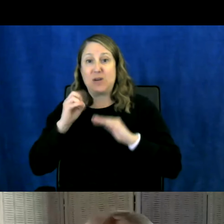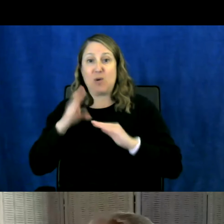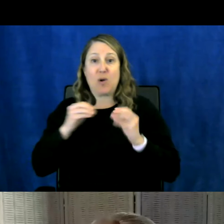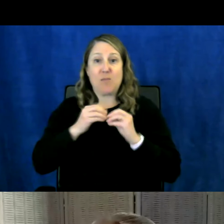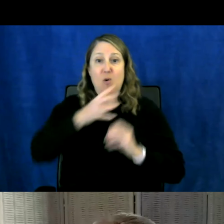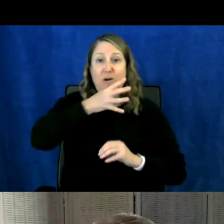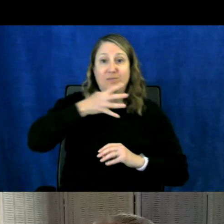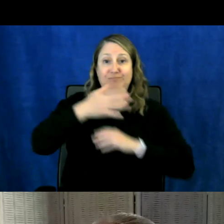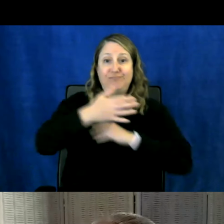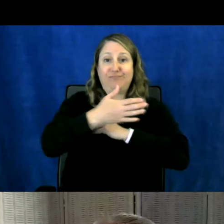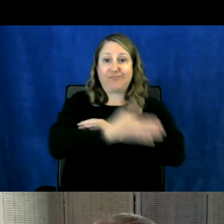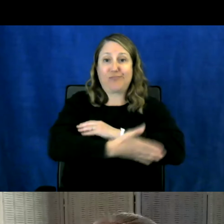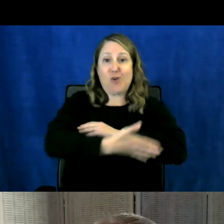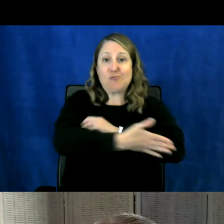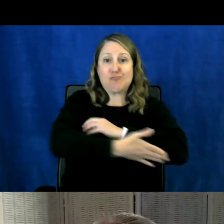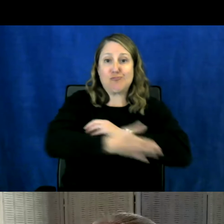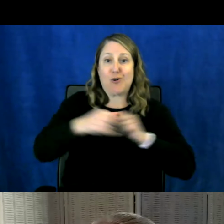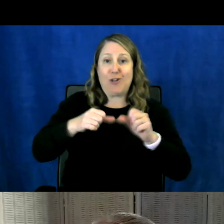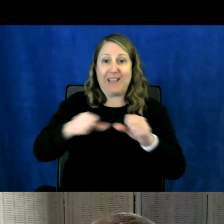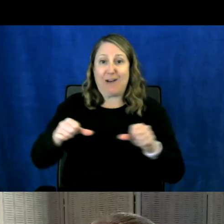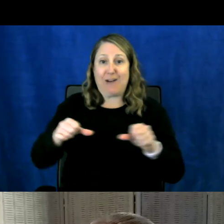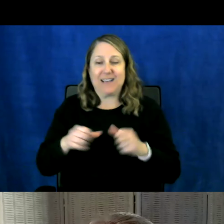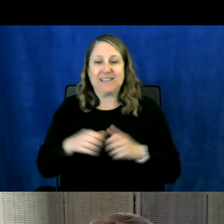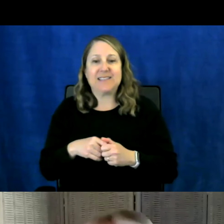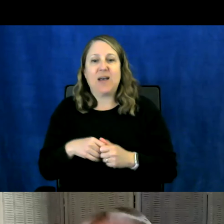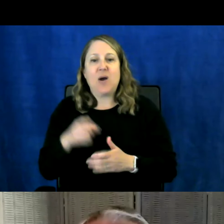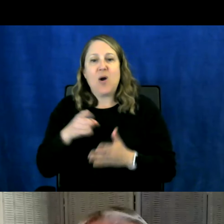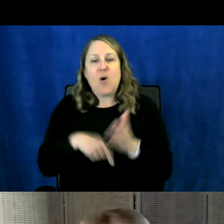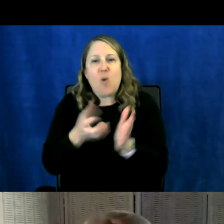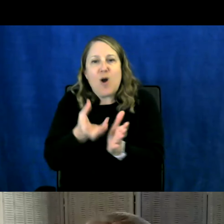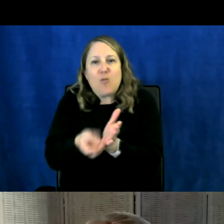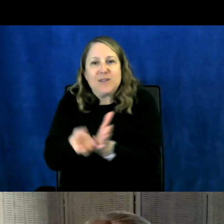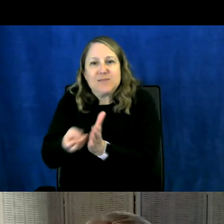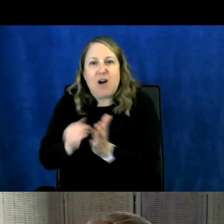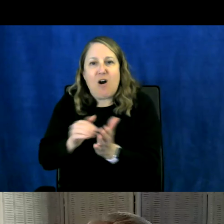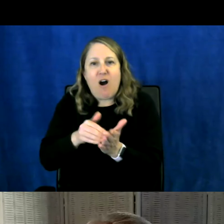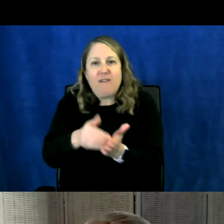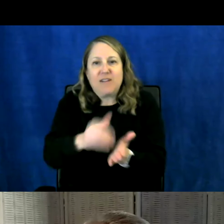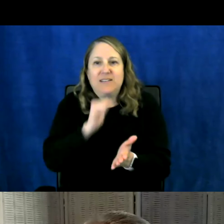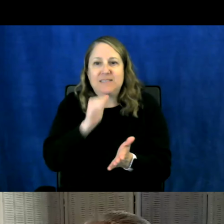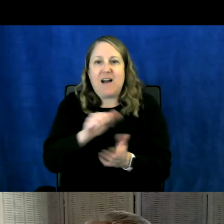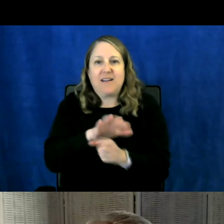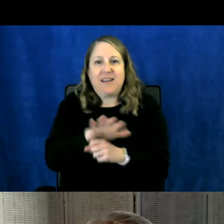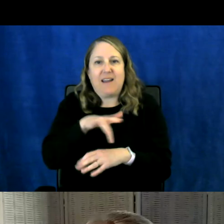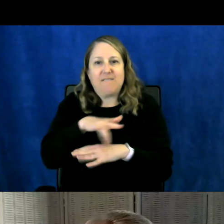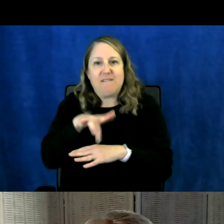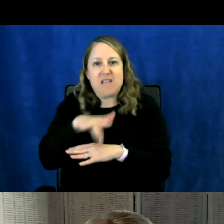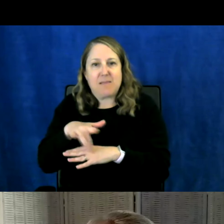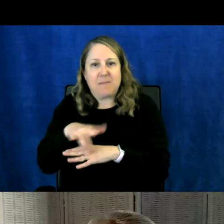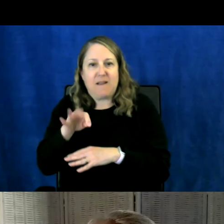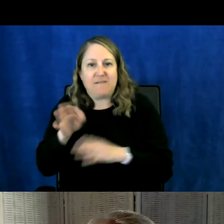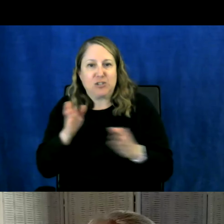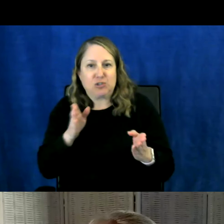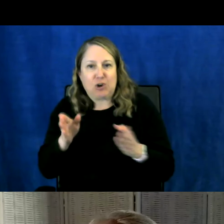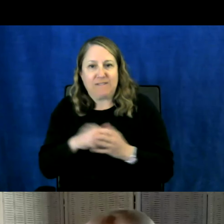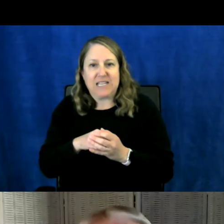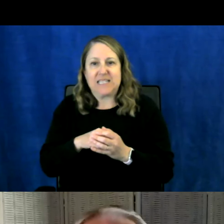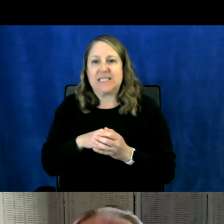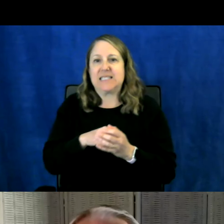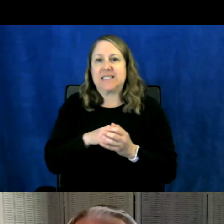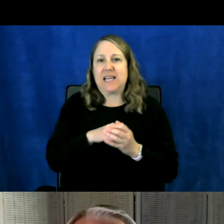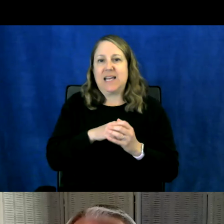areas. And what was missing is they said that there was often a lack of availability of services, destination, purpose,